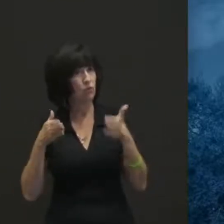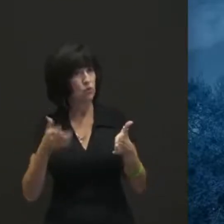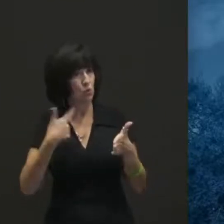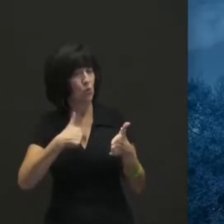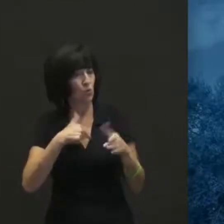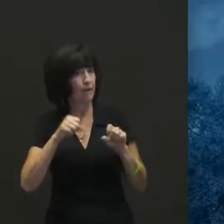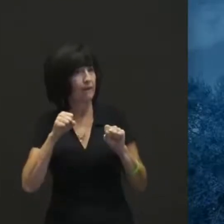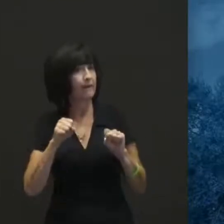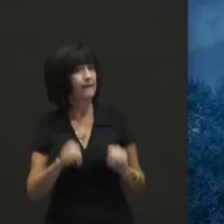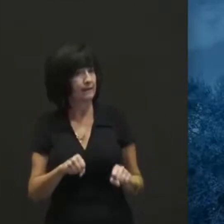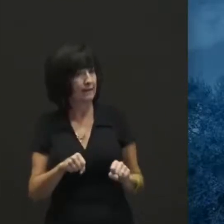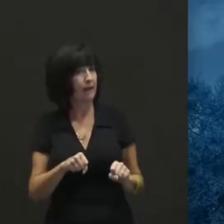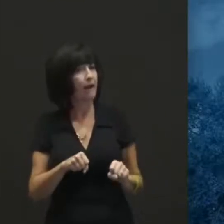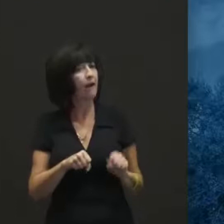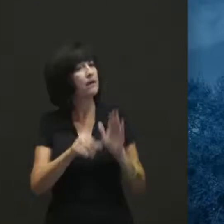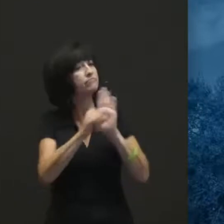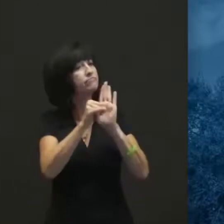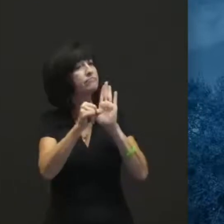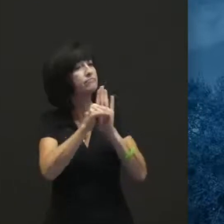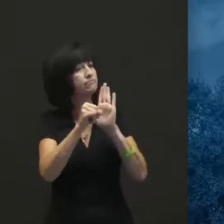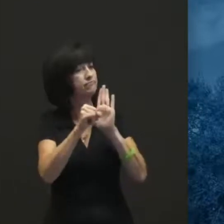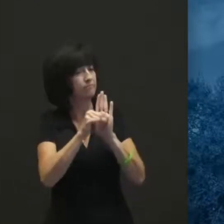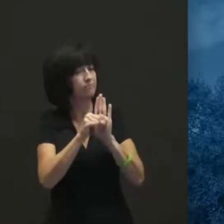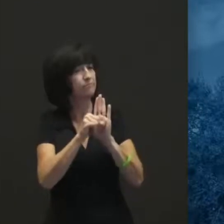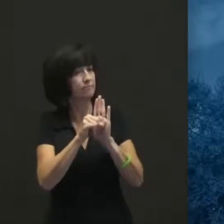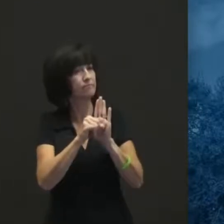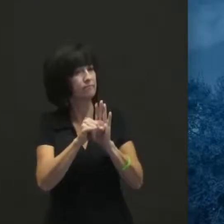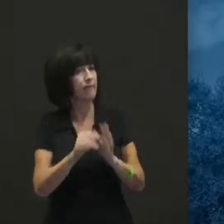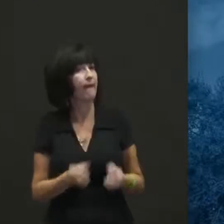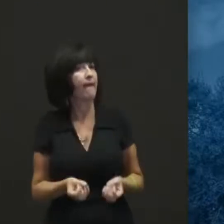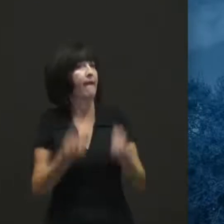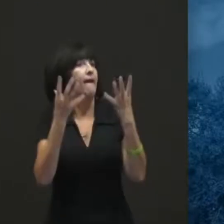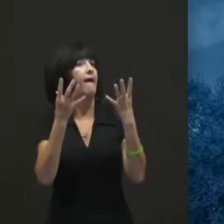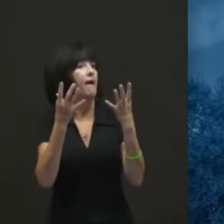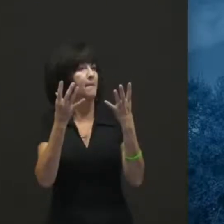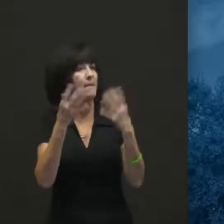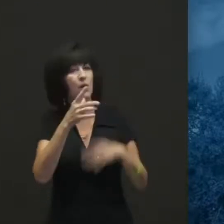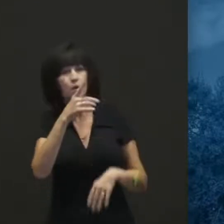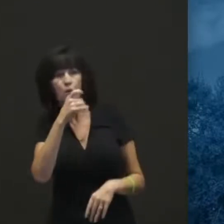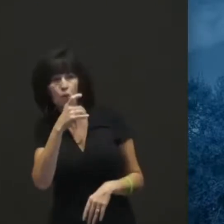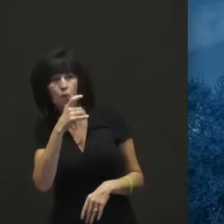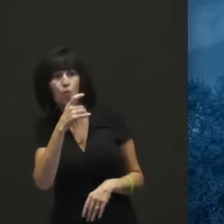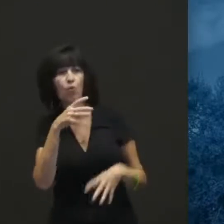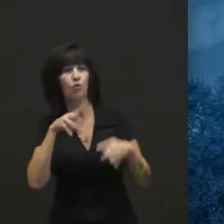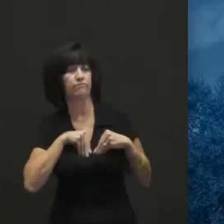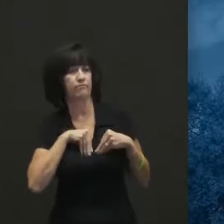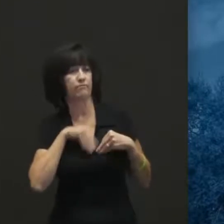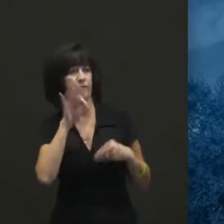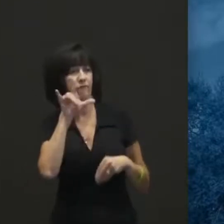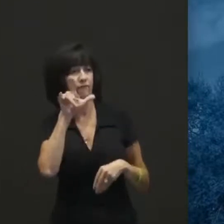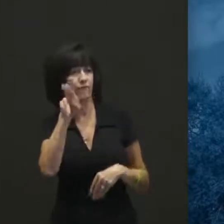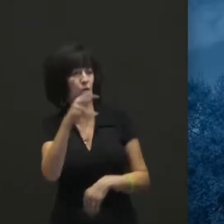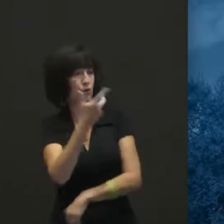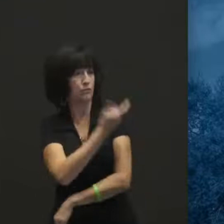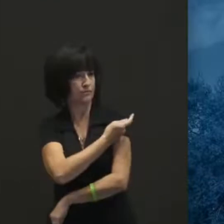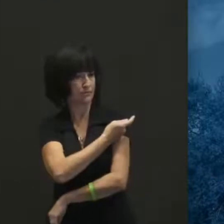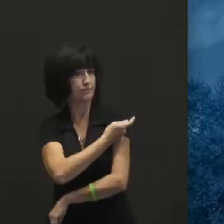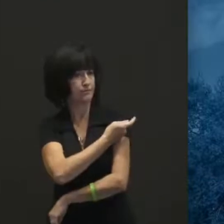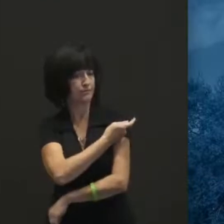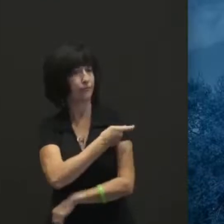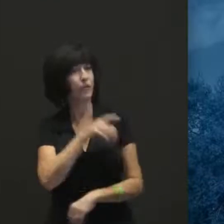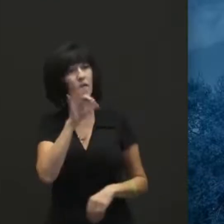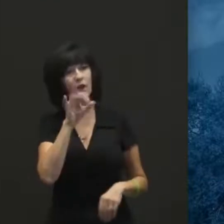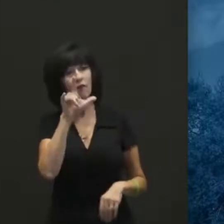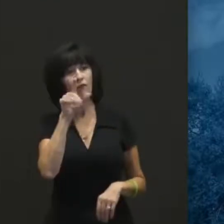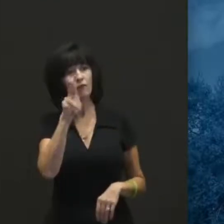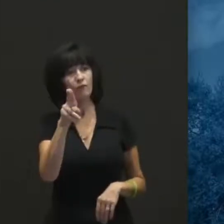track of flu vaccination. The great thing is that vaccinations can be provided